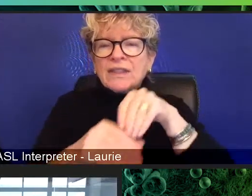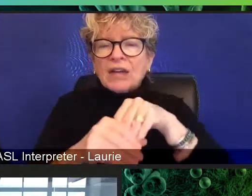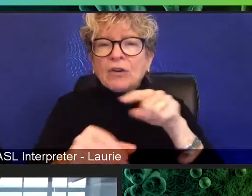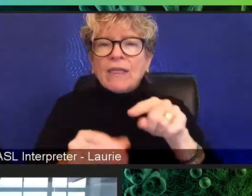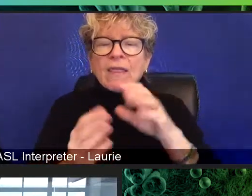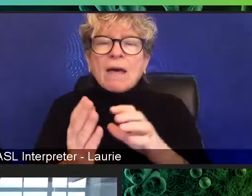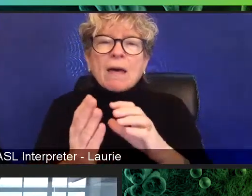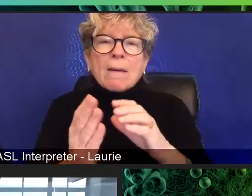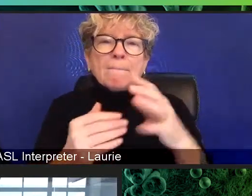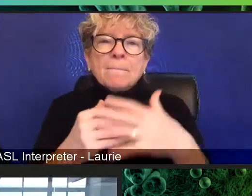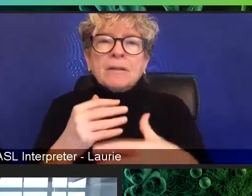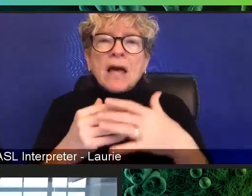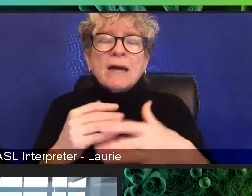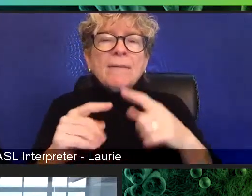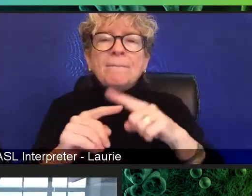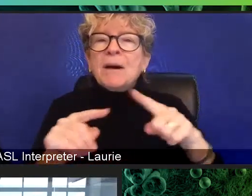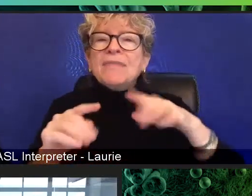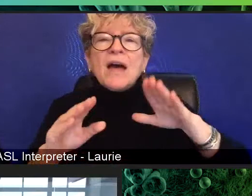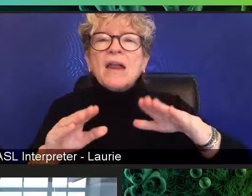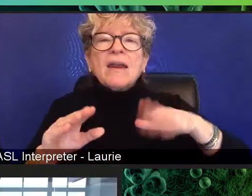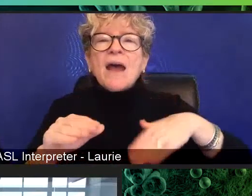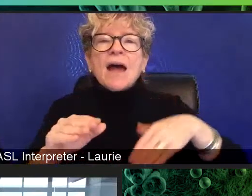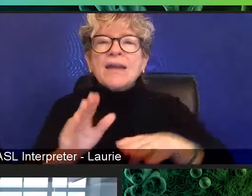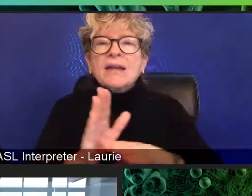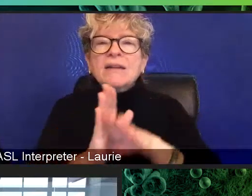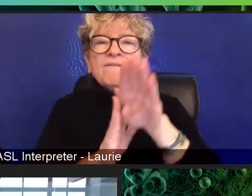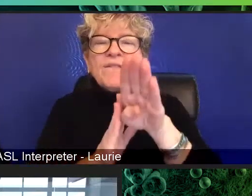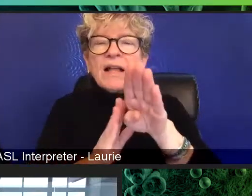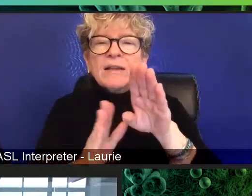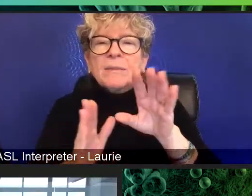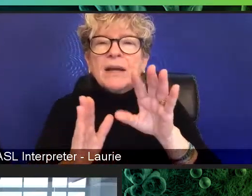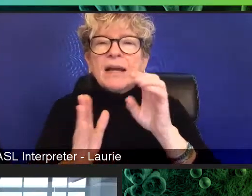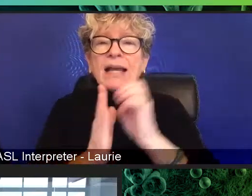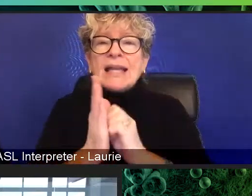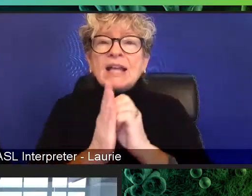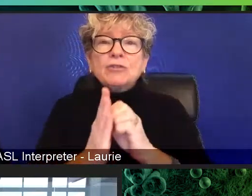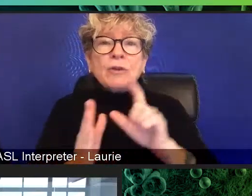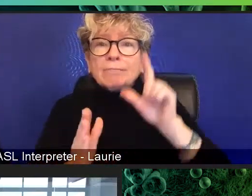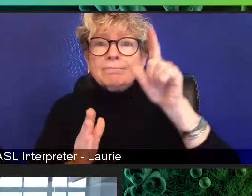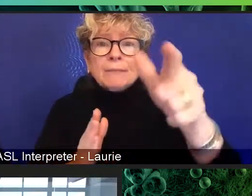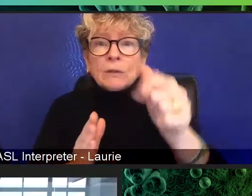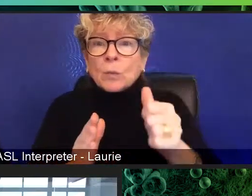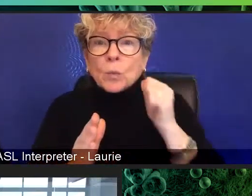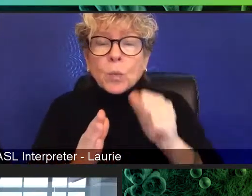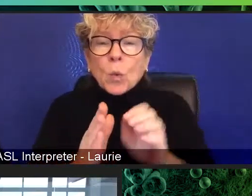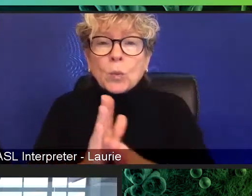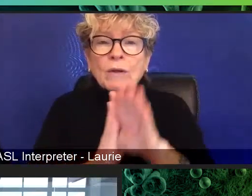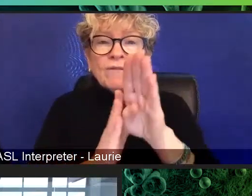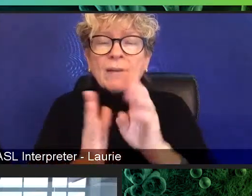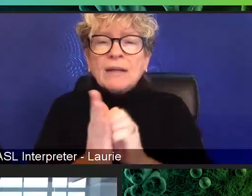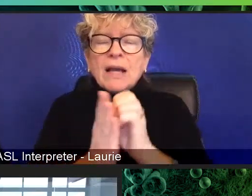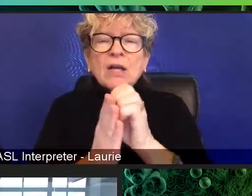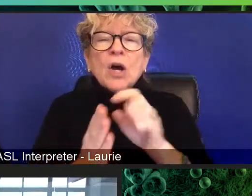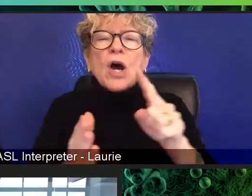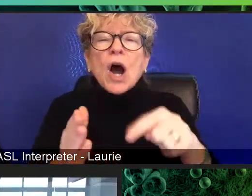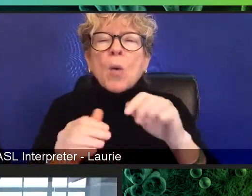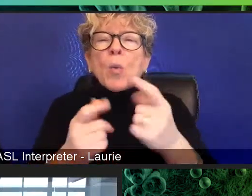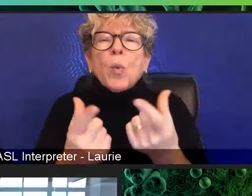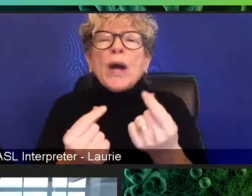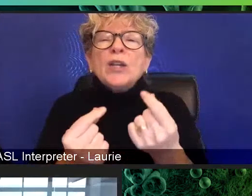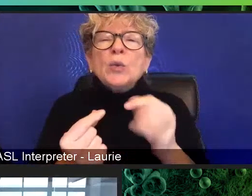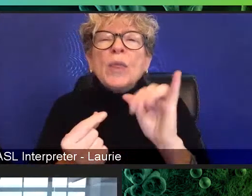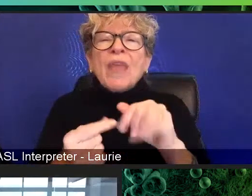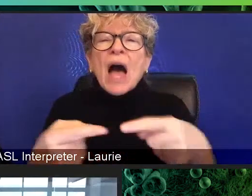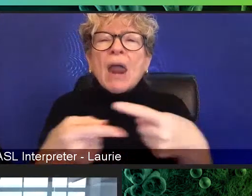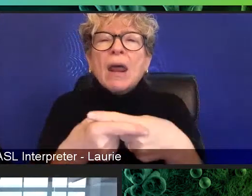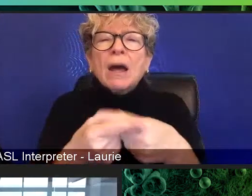cancer. What do you think about that possibility as we develop liquid biopsy technology? Yeah, that's a very